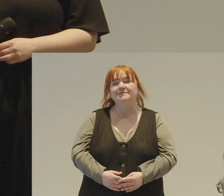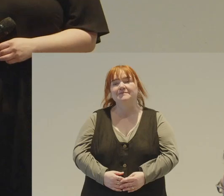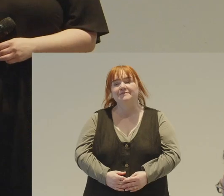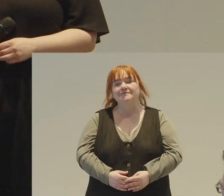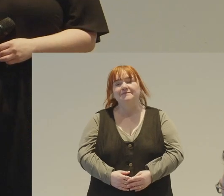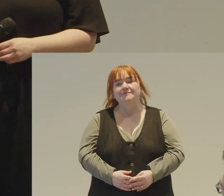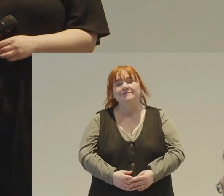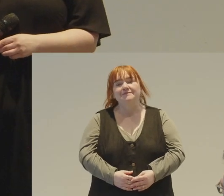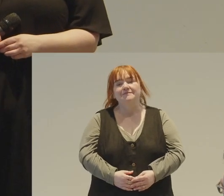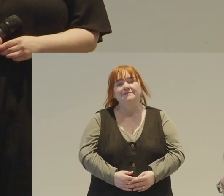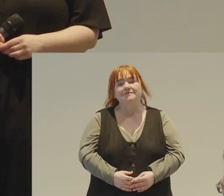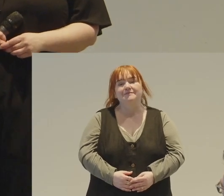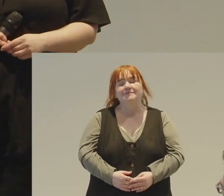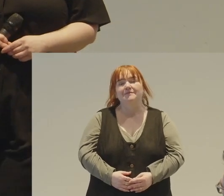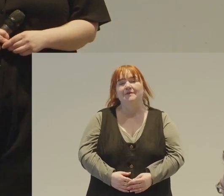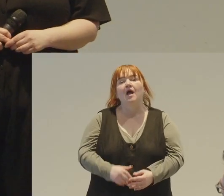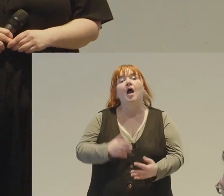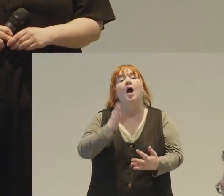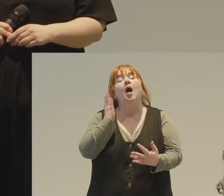the Open University,